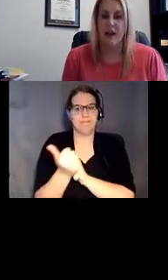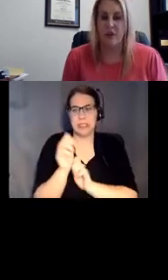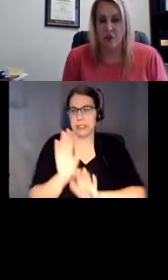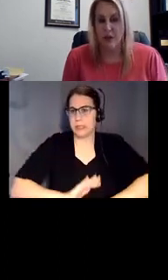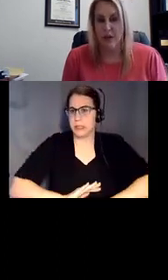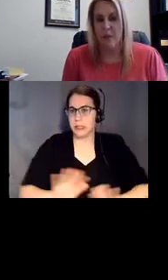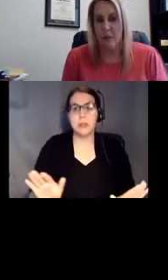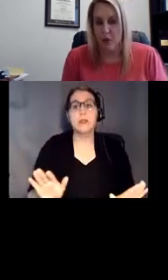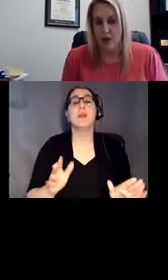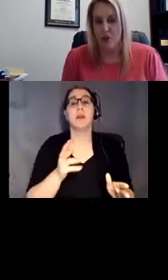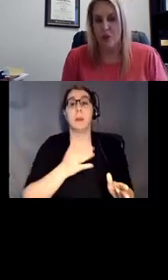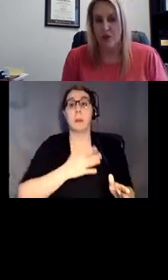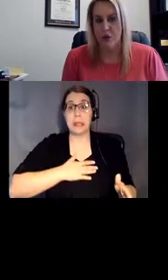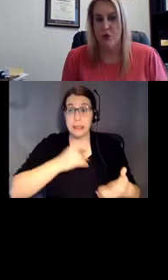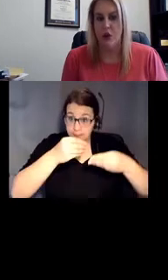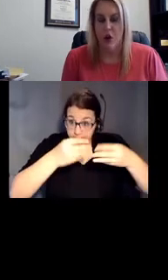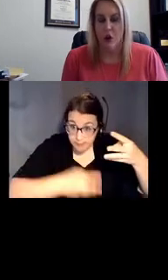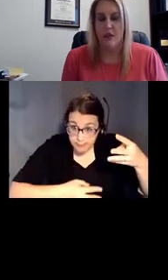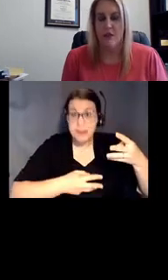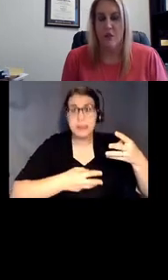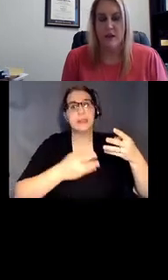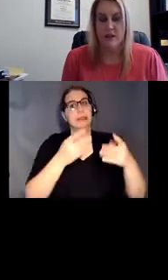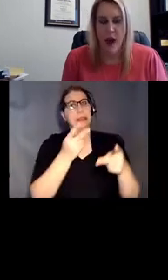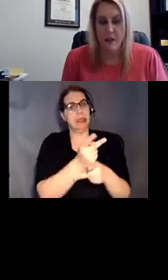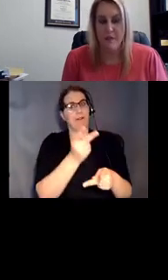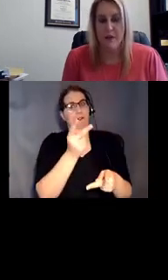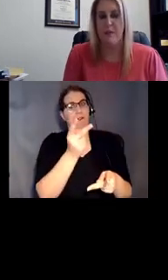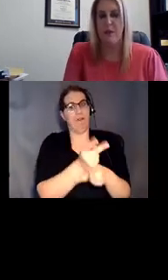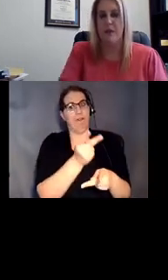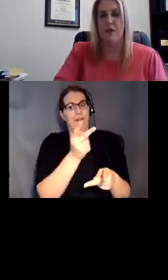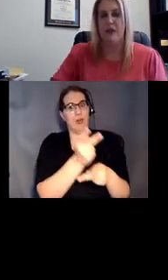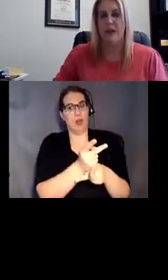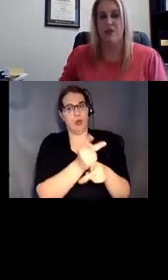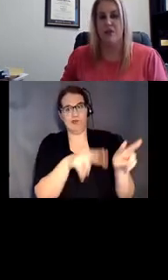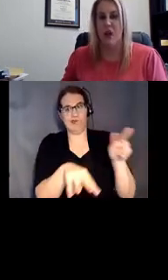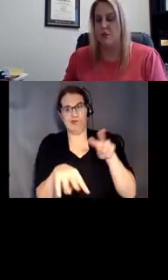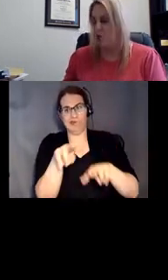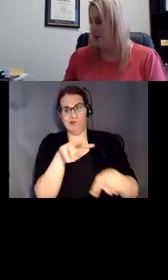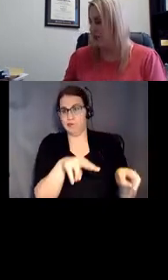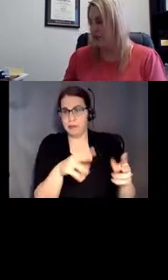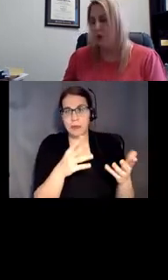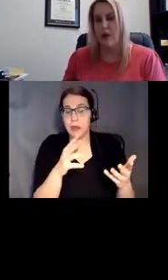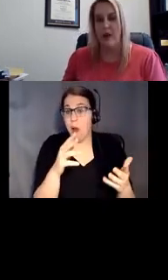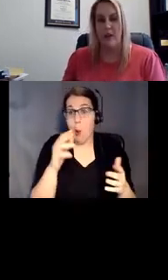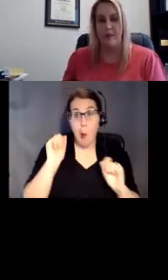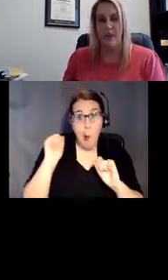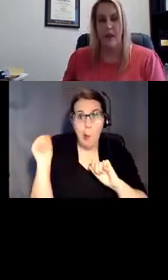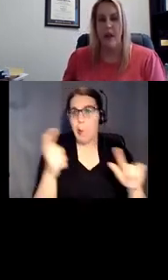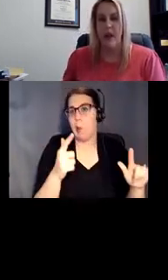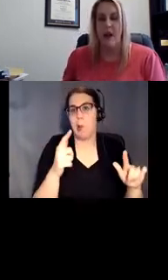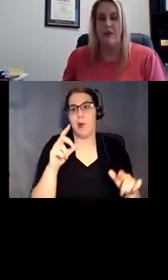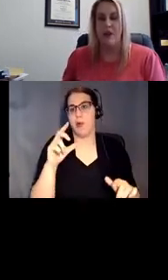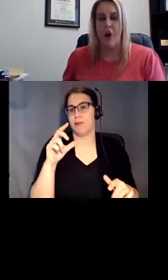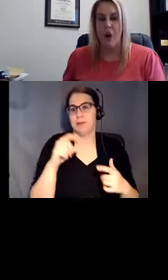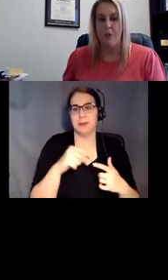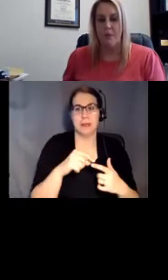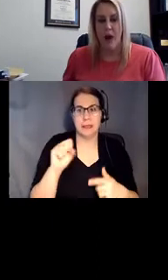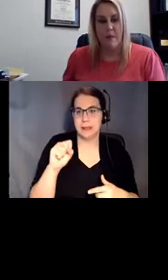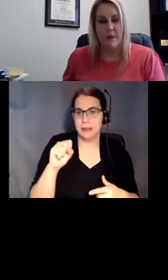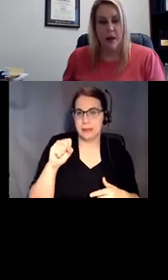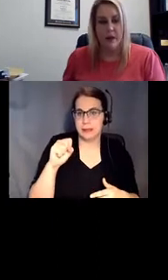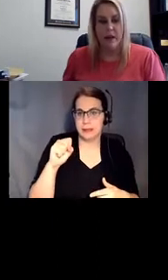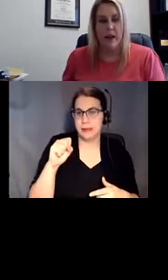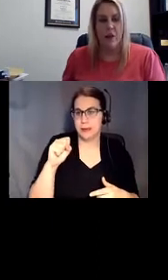are extremely important to review regardless of what type of supplemental needs trust we're dealing with. There